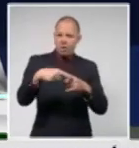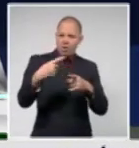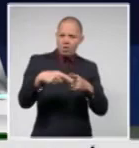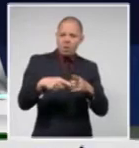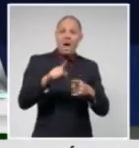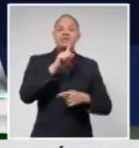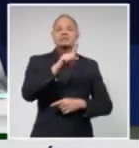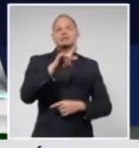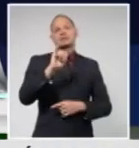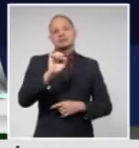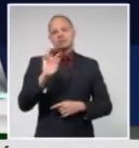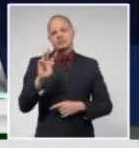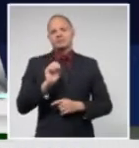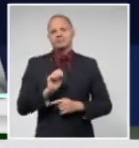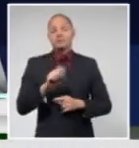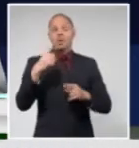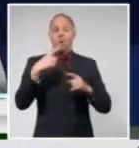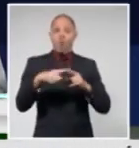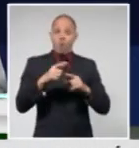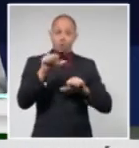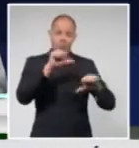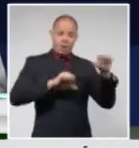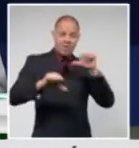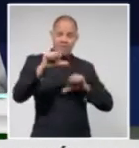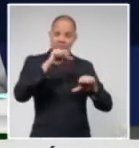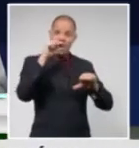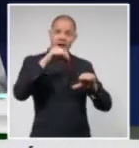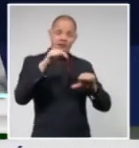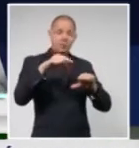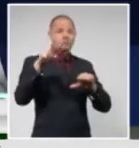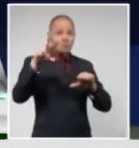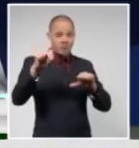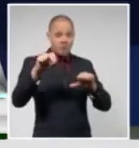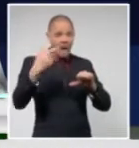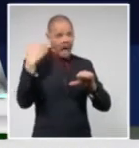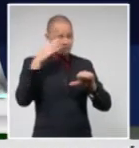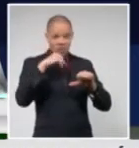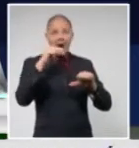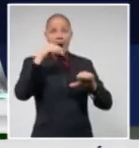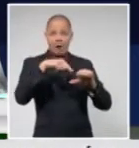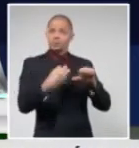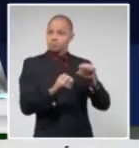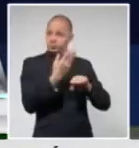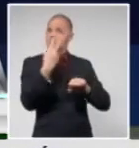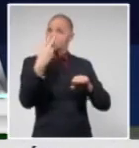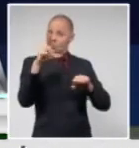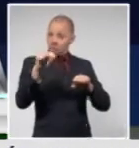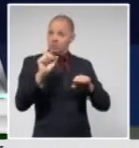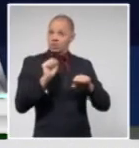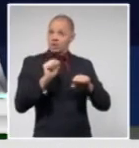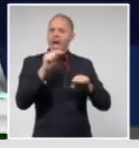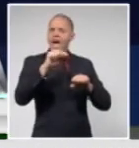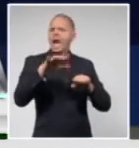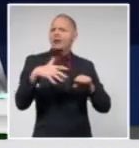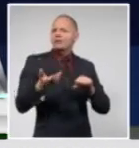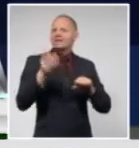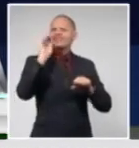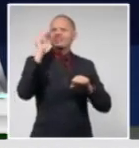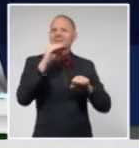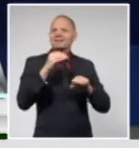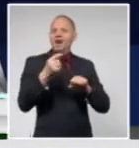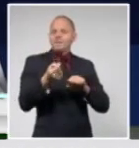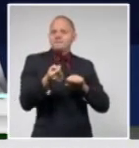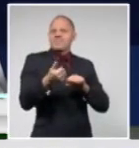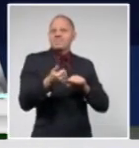173 in the National Center for Genetics, and 42 in the ICA Laboratories,